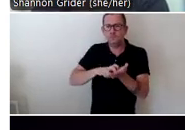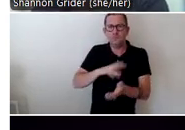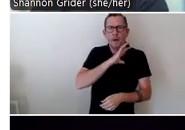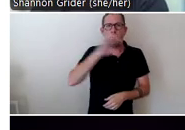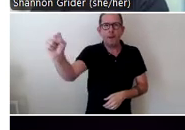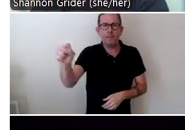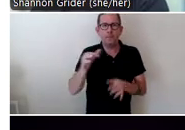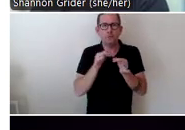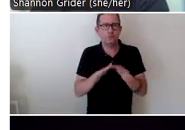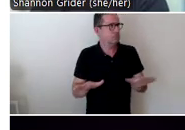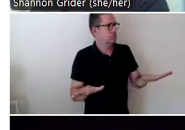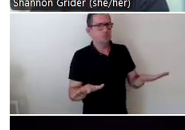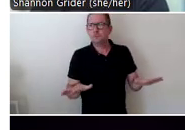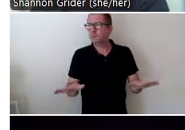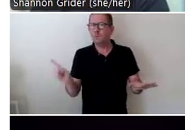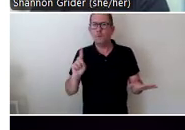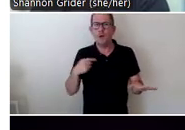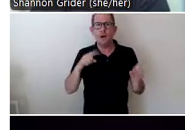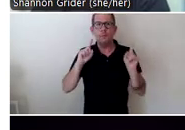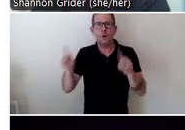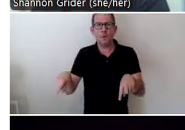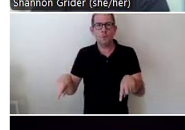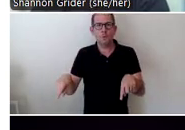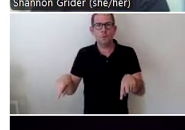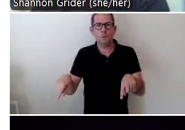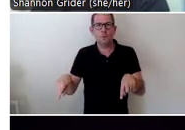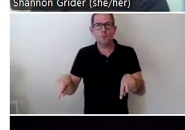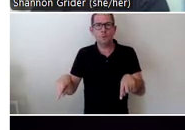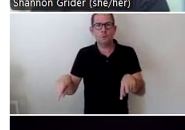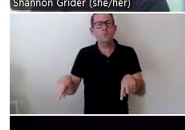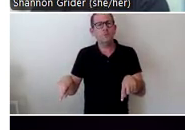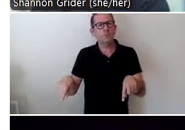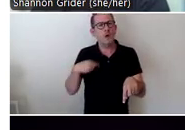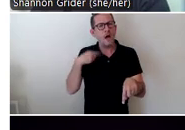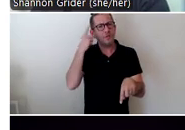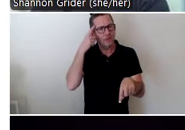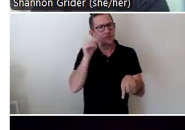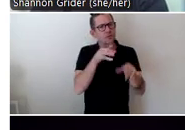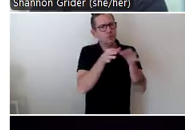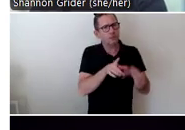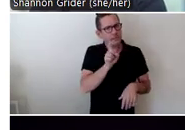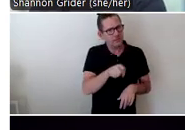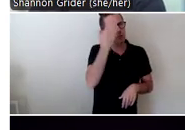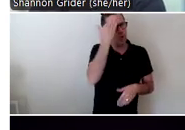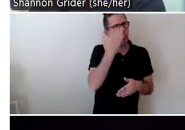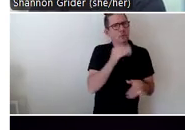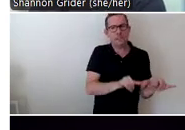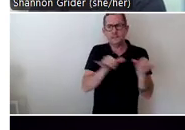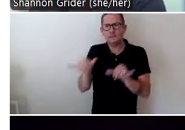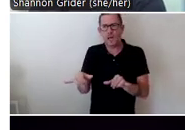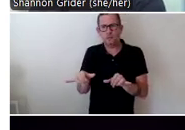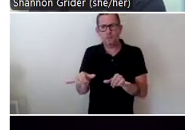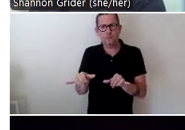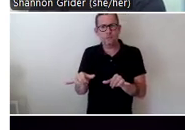the interpreter know. So as soon as the situation happened, I was able to get up and I left immediately, but